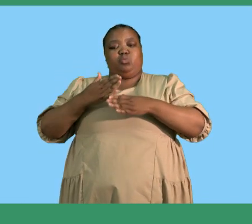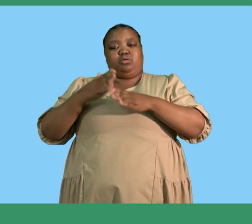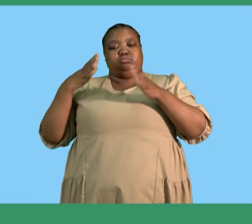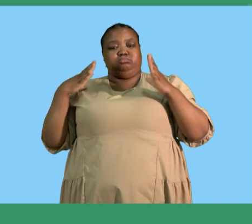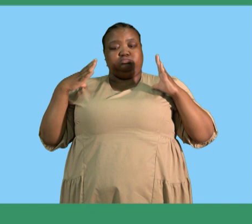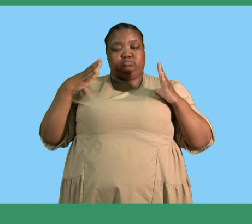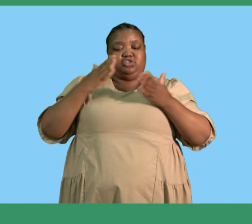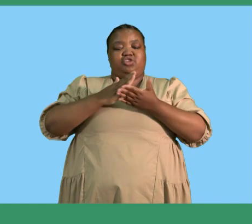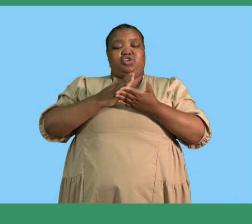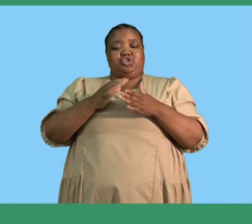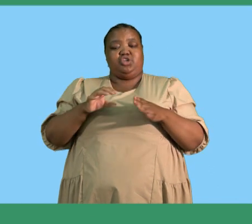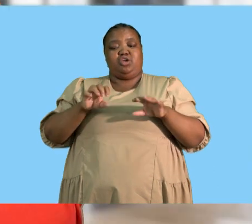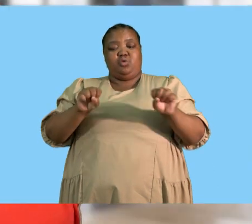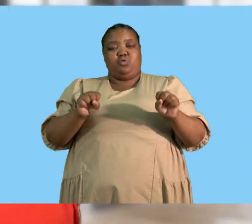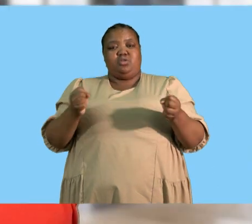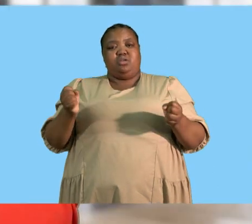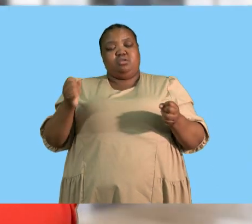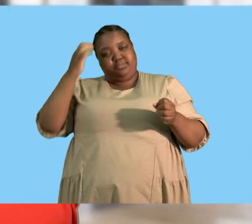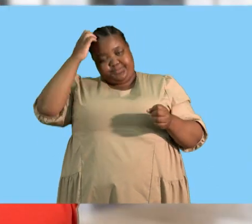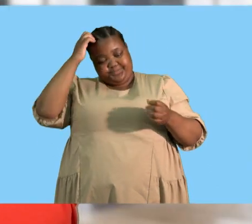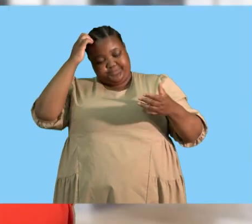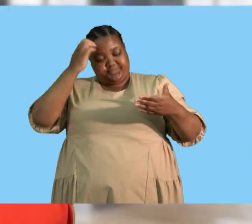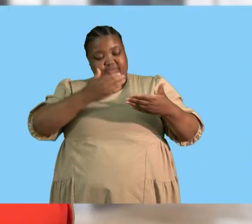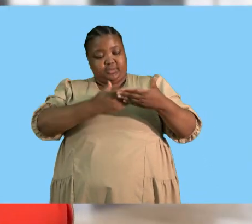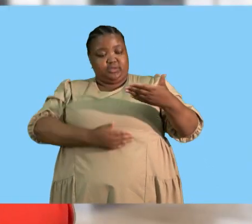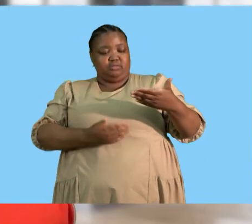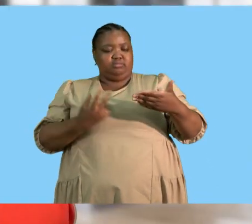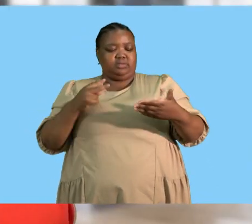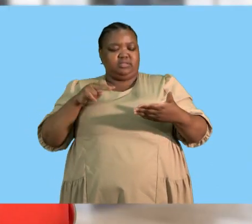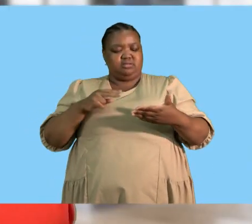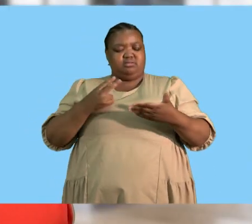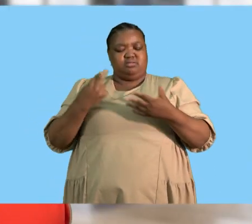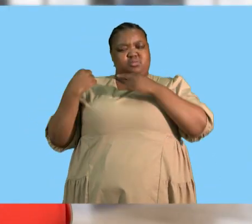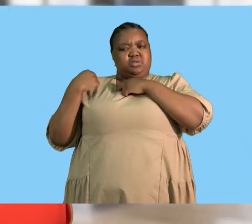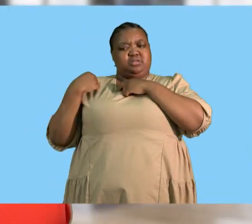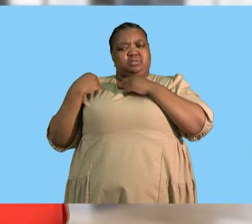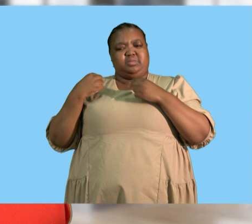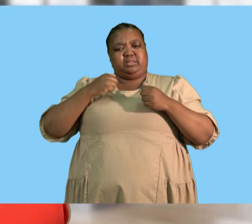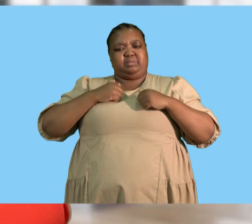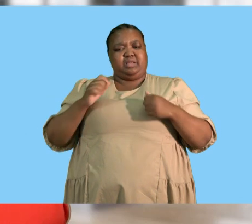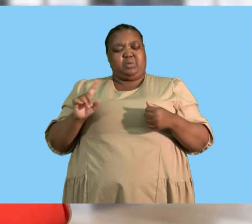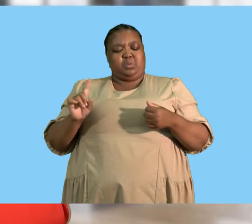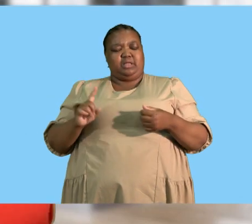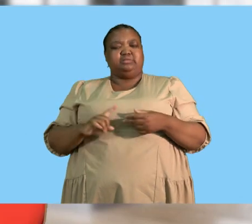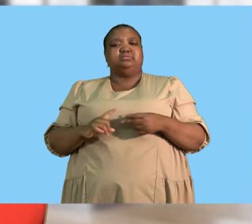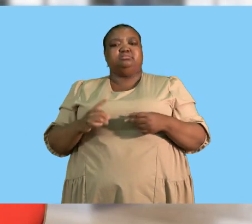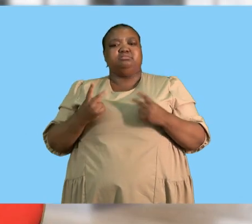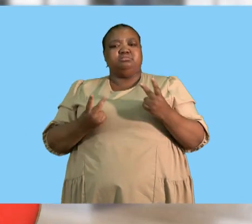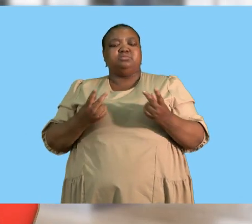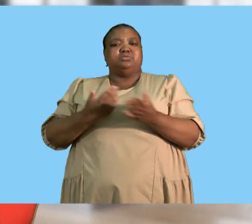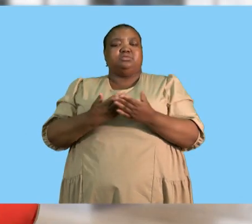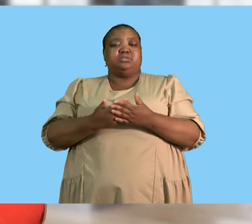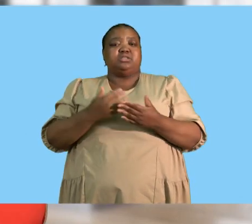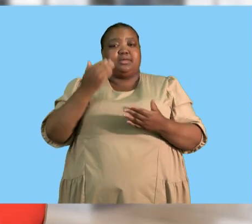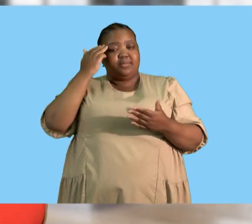of shareholders. So when I'm holding this document, I am able to see what is my responsibility as a shareholder.